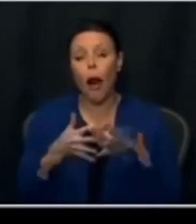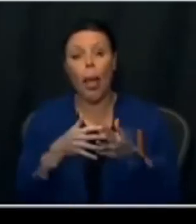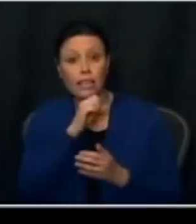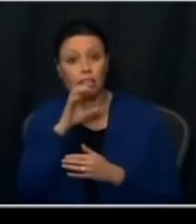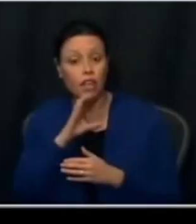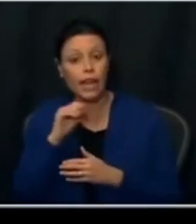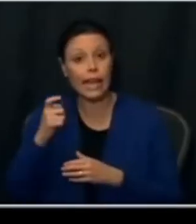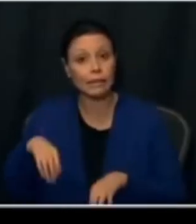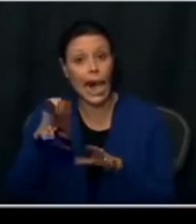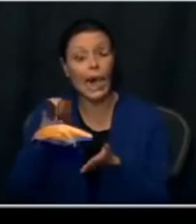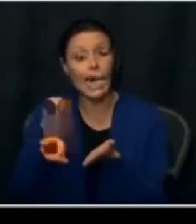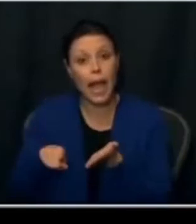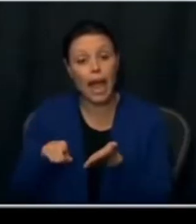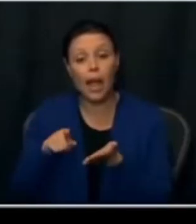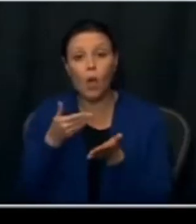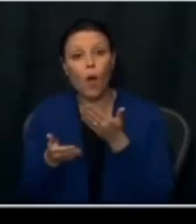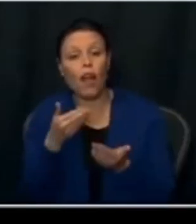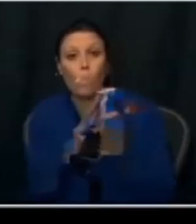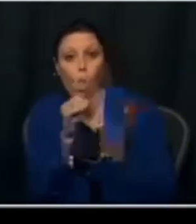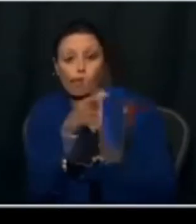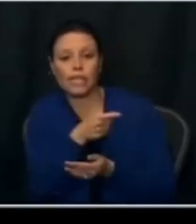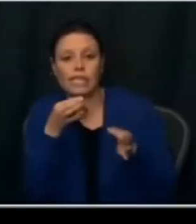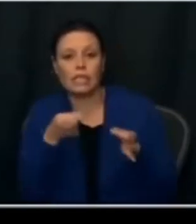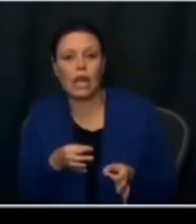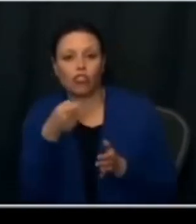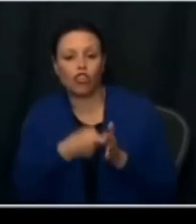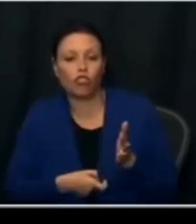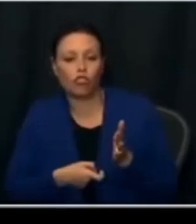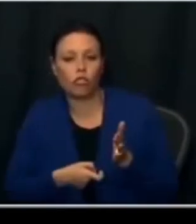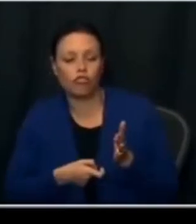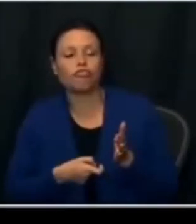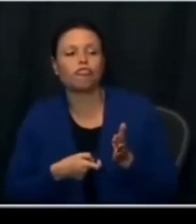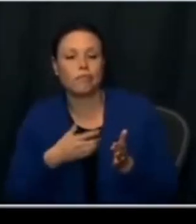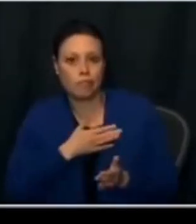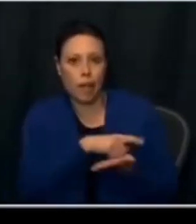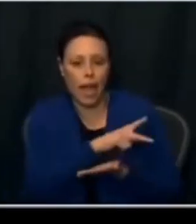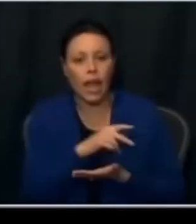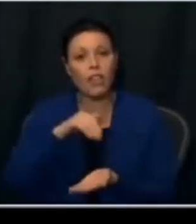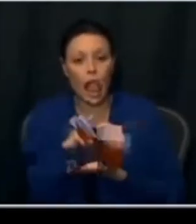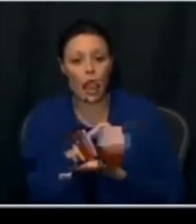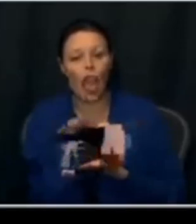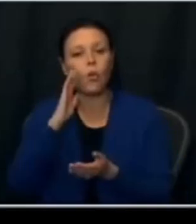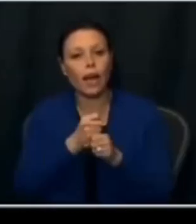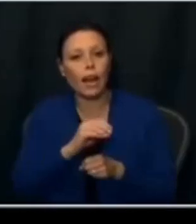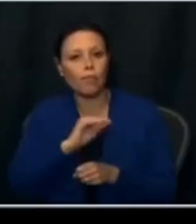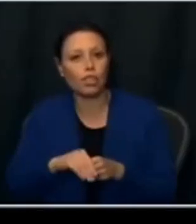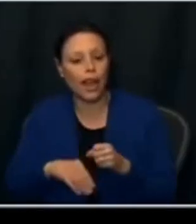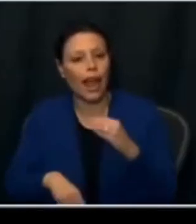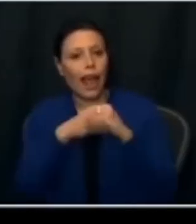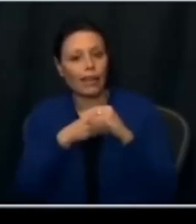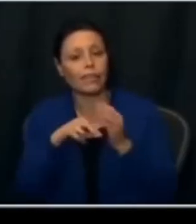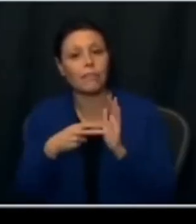and taxpayers pay whatever drug companies want to charge. And doctors also get paid a percentage add-on. So